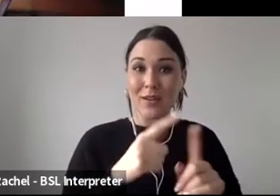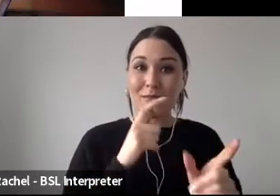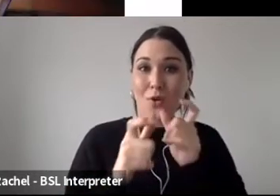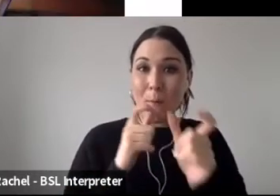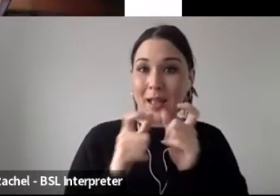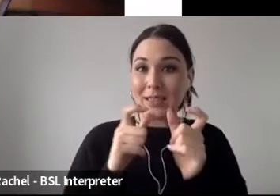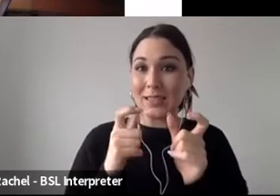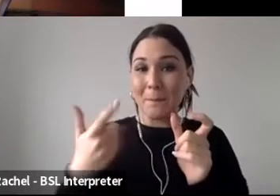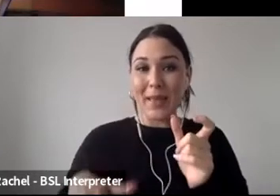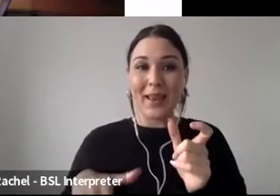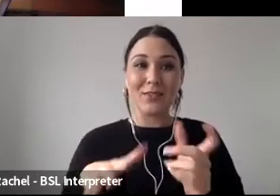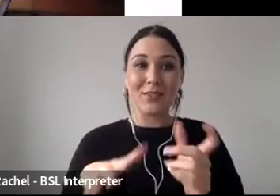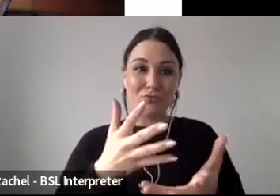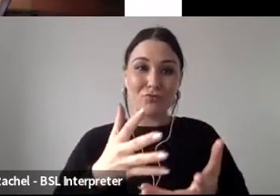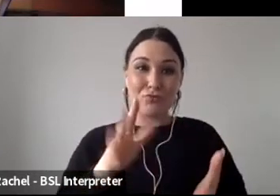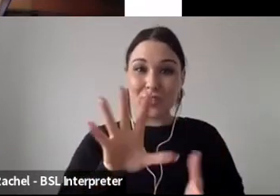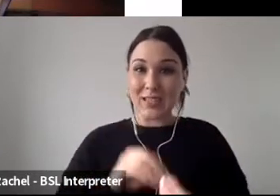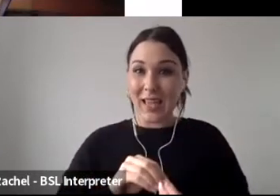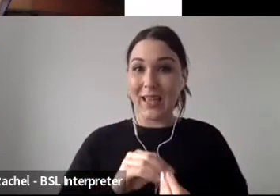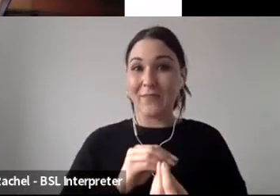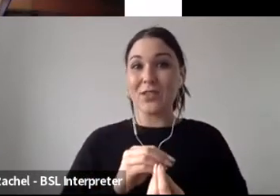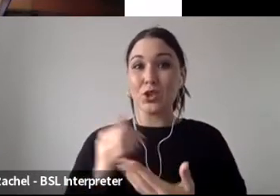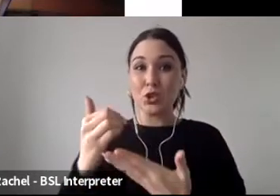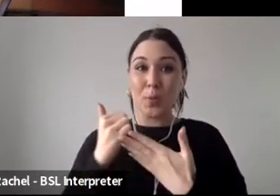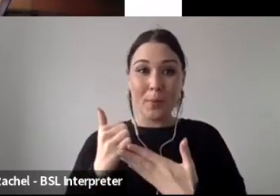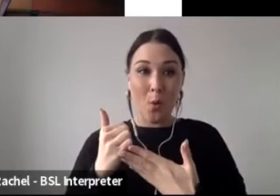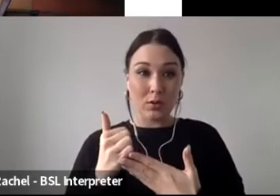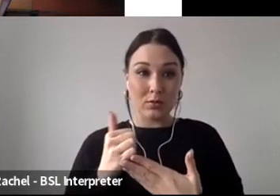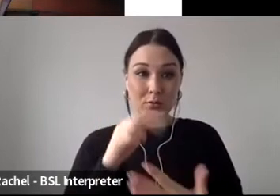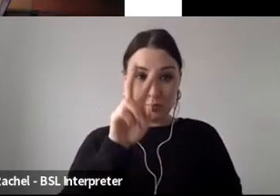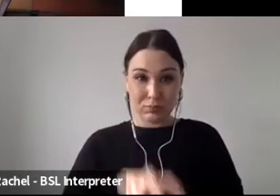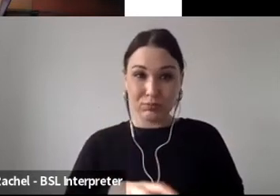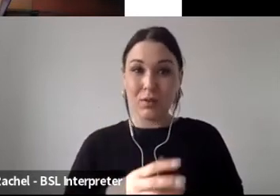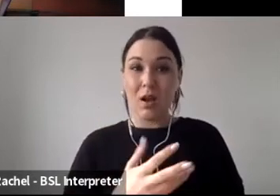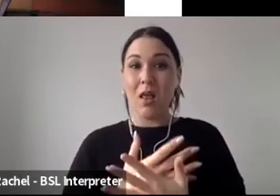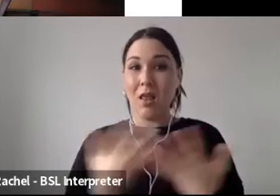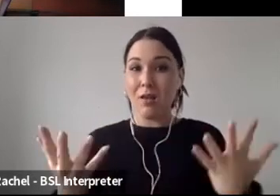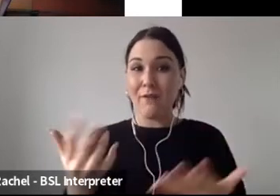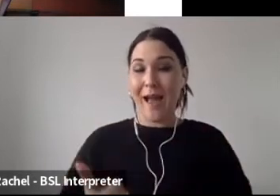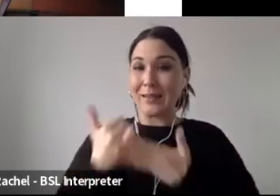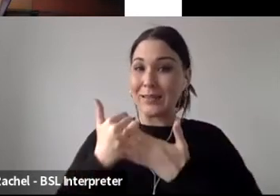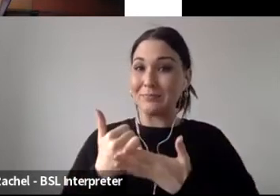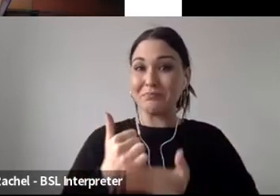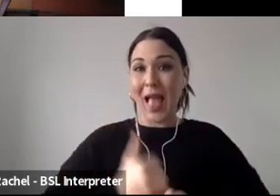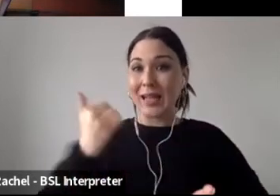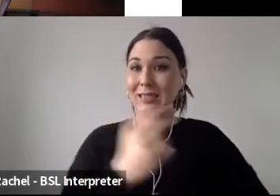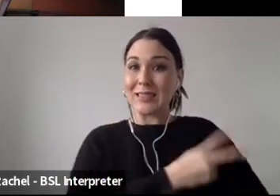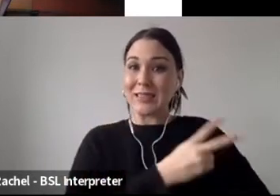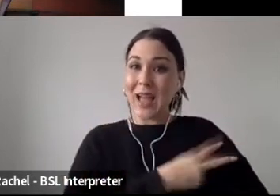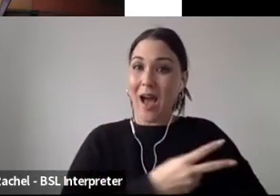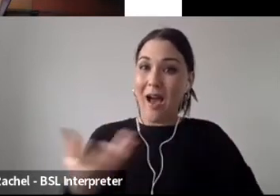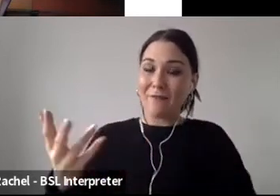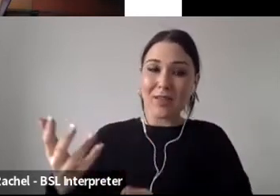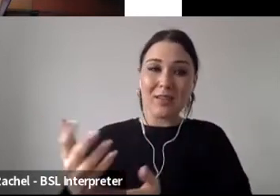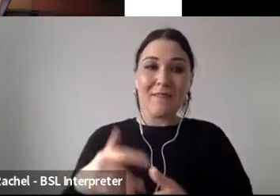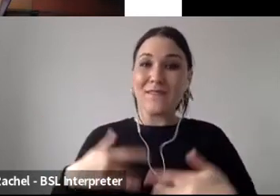received. So I get lots of support from AbilityNet staff and from the excellent website. I always feel valued when I'm working and never